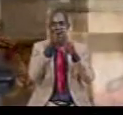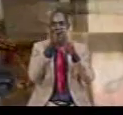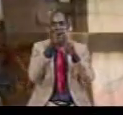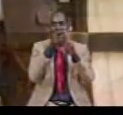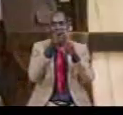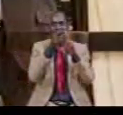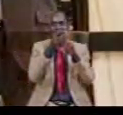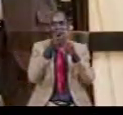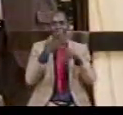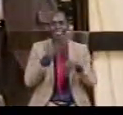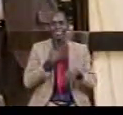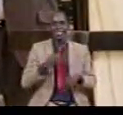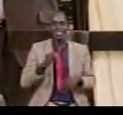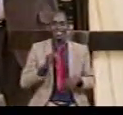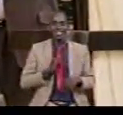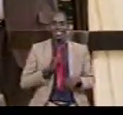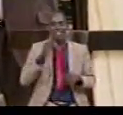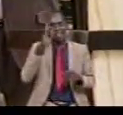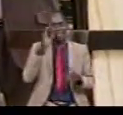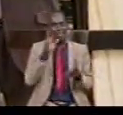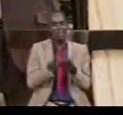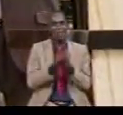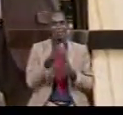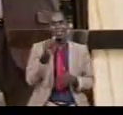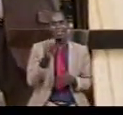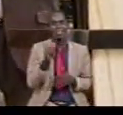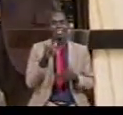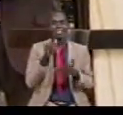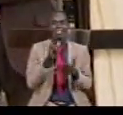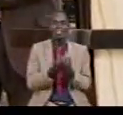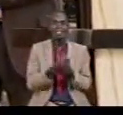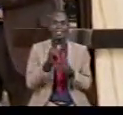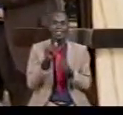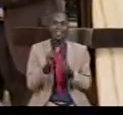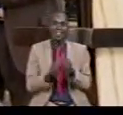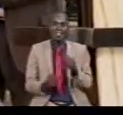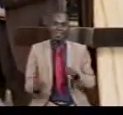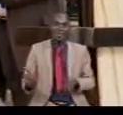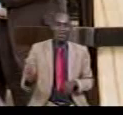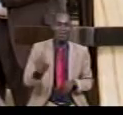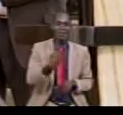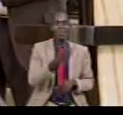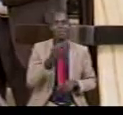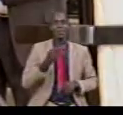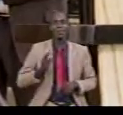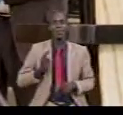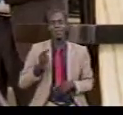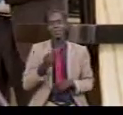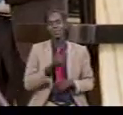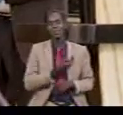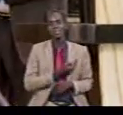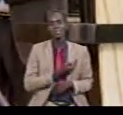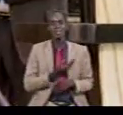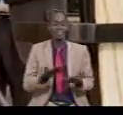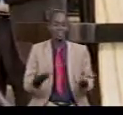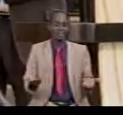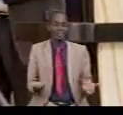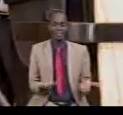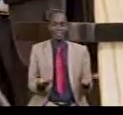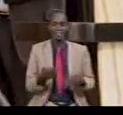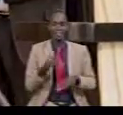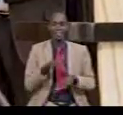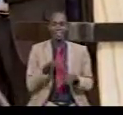And I believe that every one of us here at the